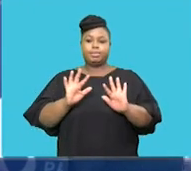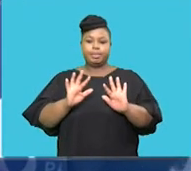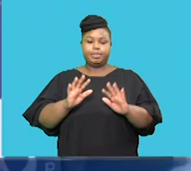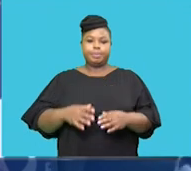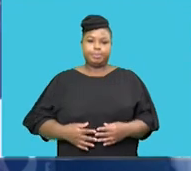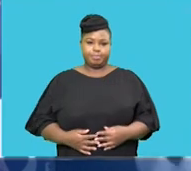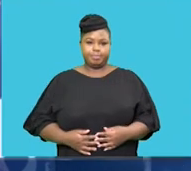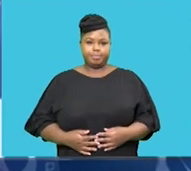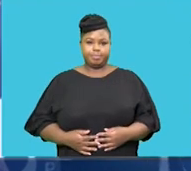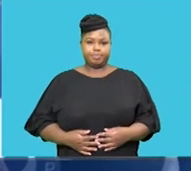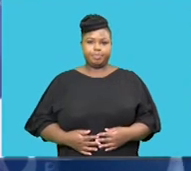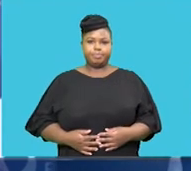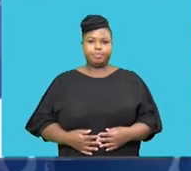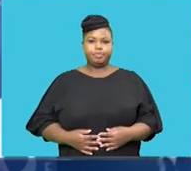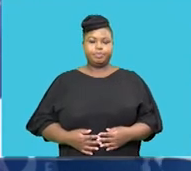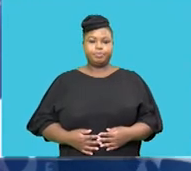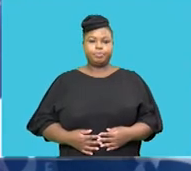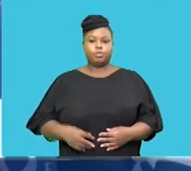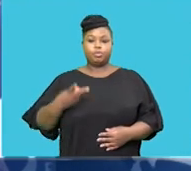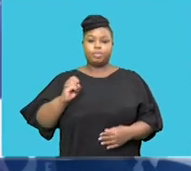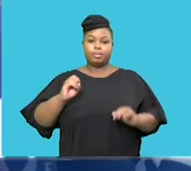2010, I think that's important.